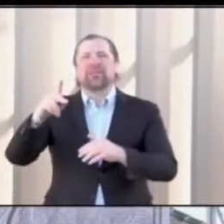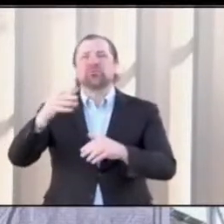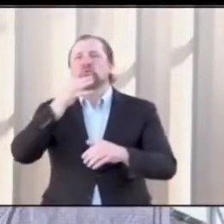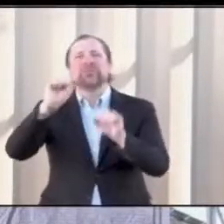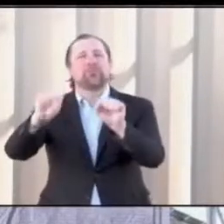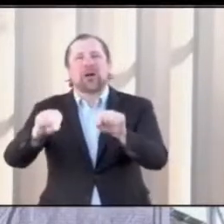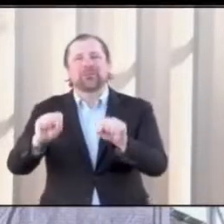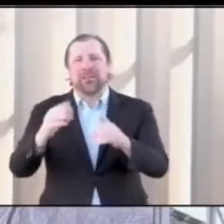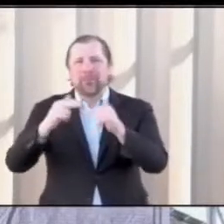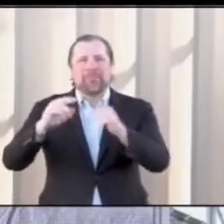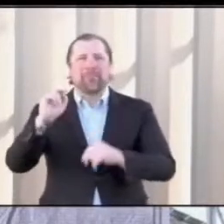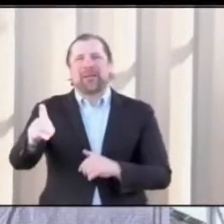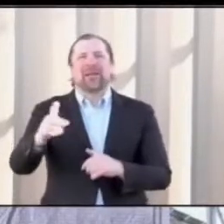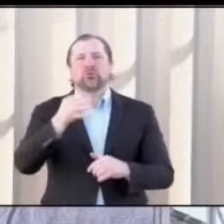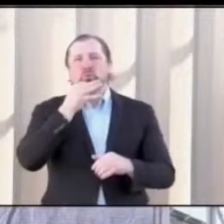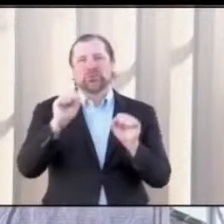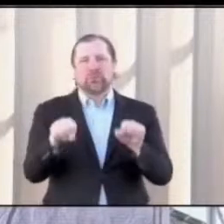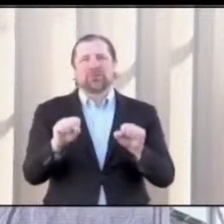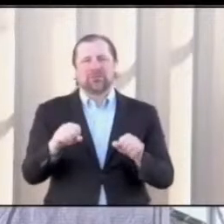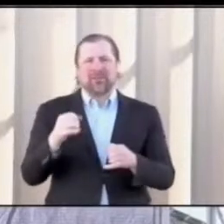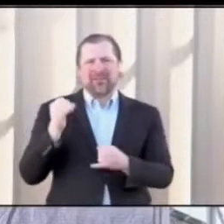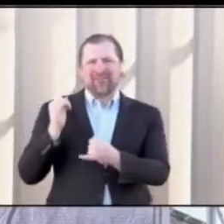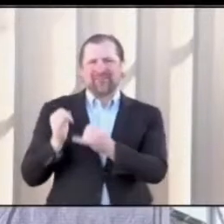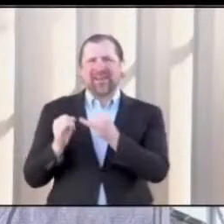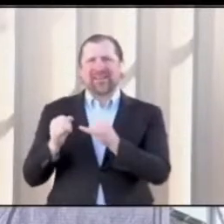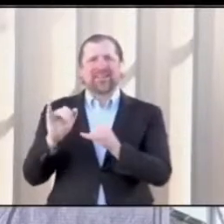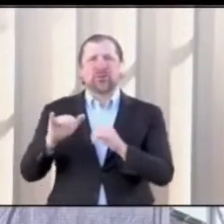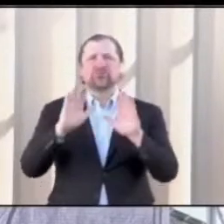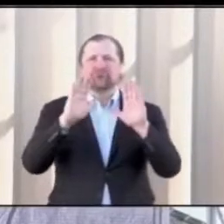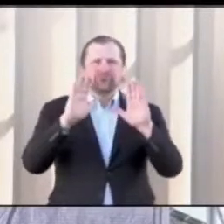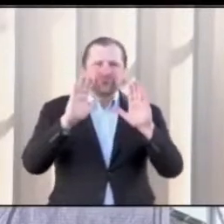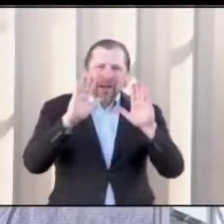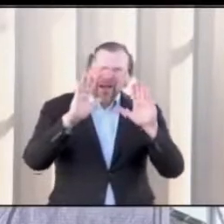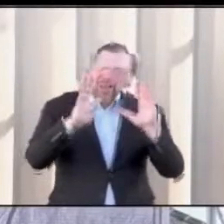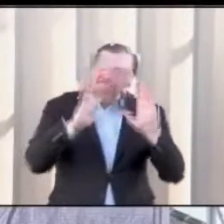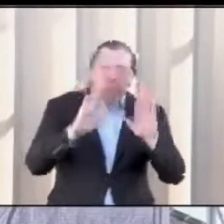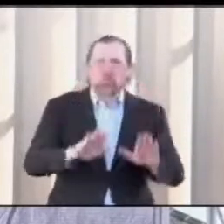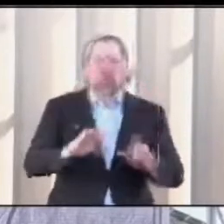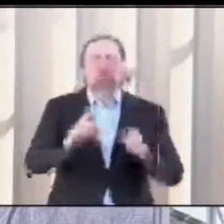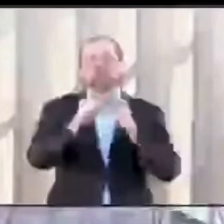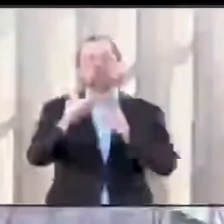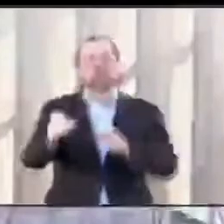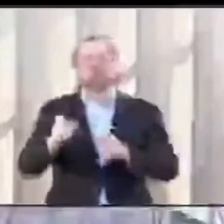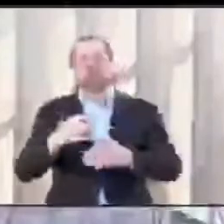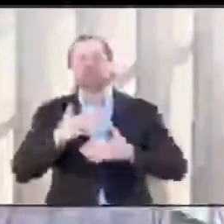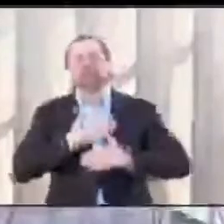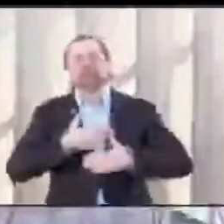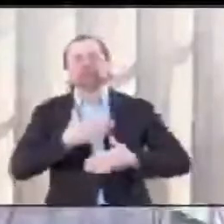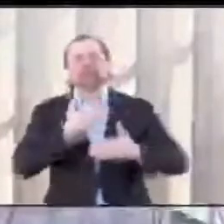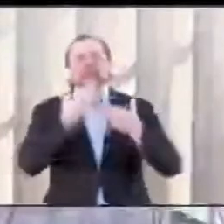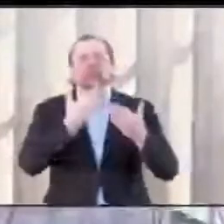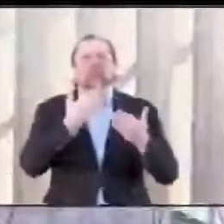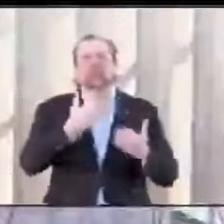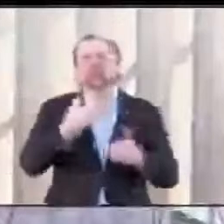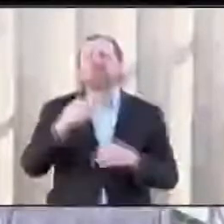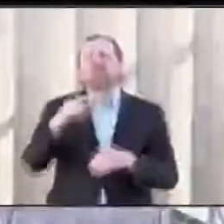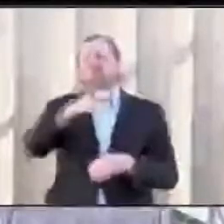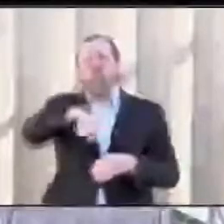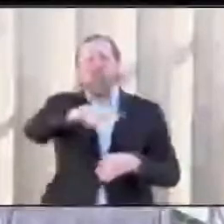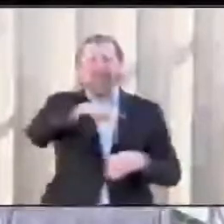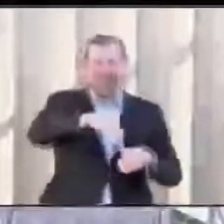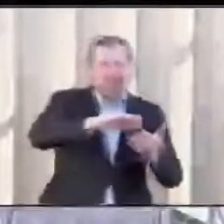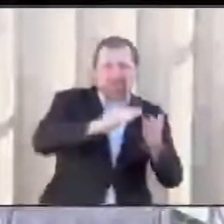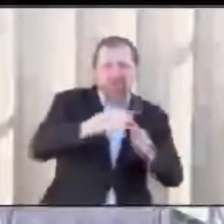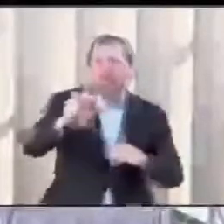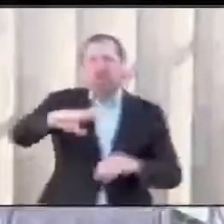as possible. Finally, I want to say there's an incredible amount of generosity in this community and frankly across the United